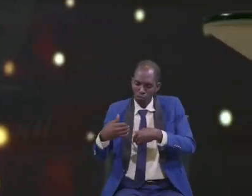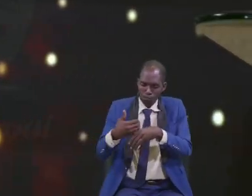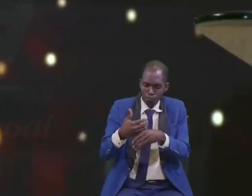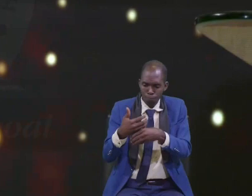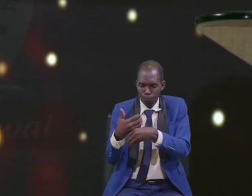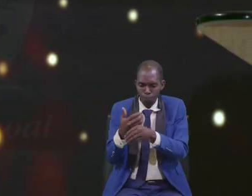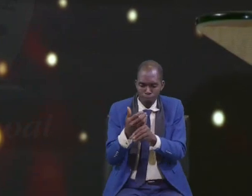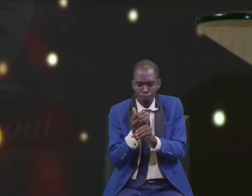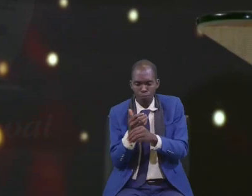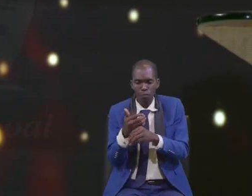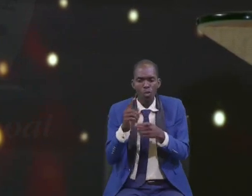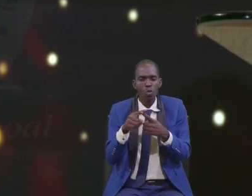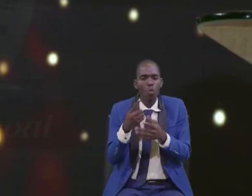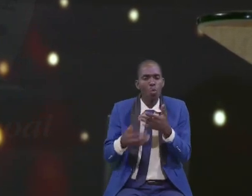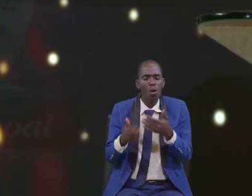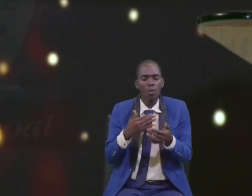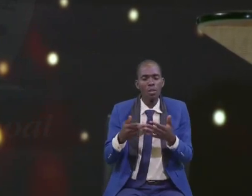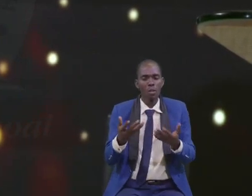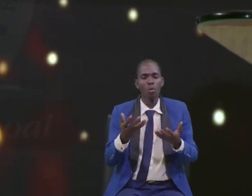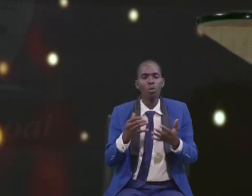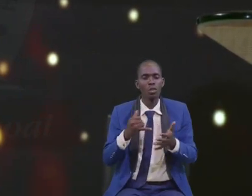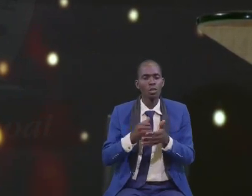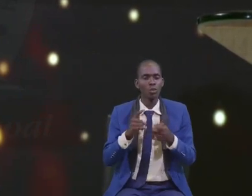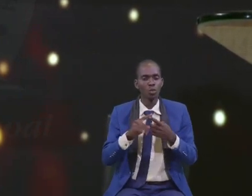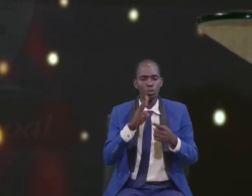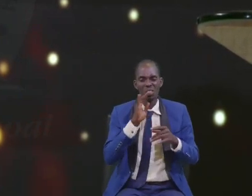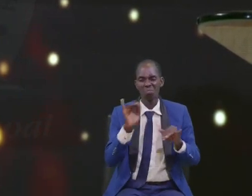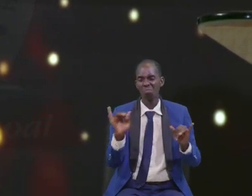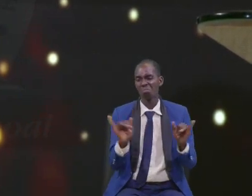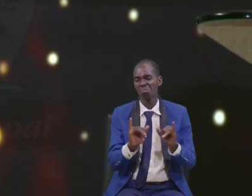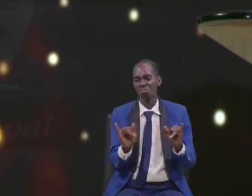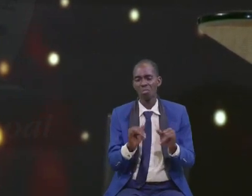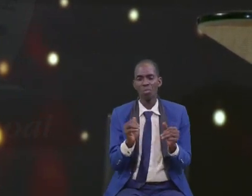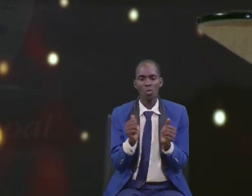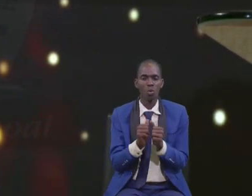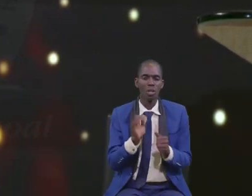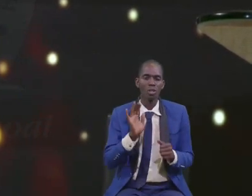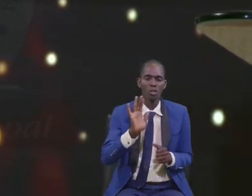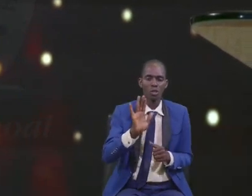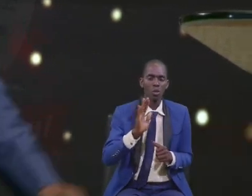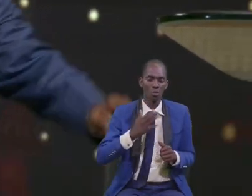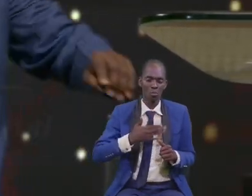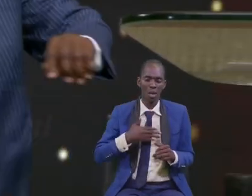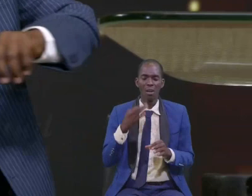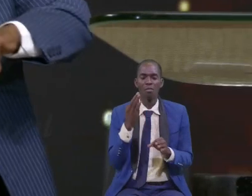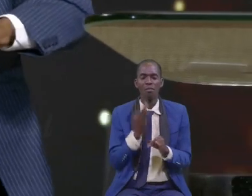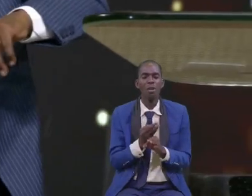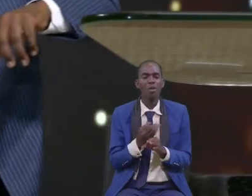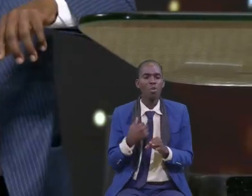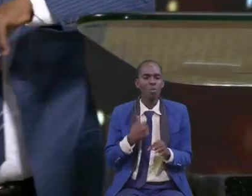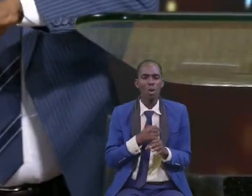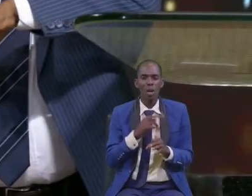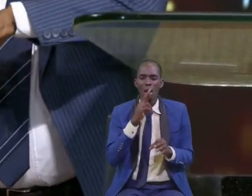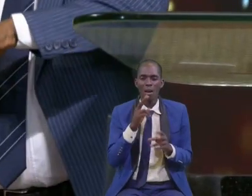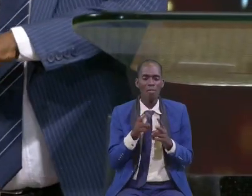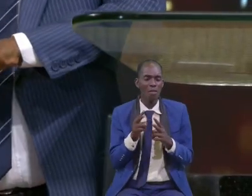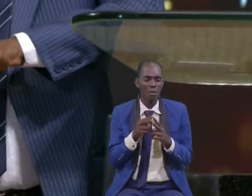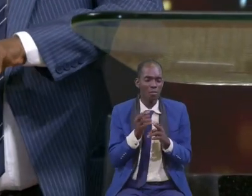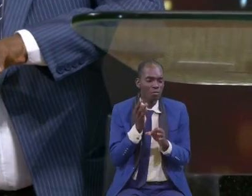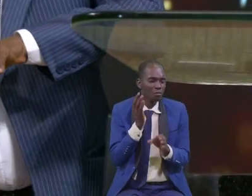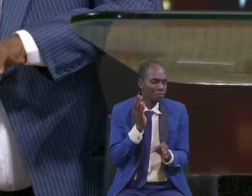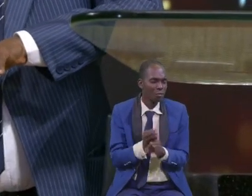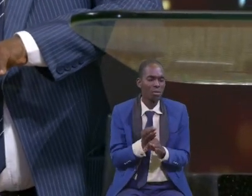our faith. Our faith is so precious, precious to the Lord, and precious for getting to heaven, that even though it